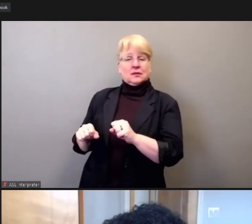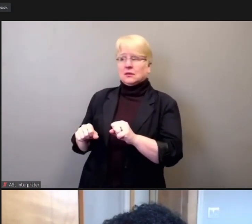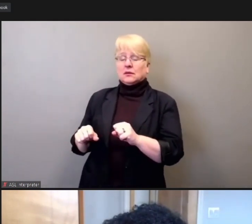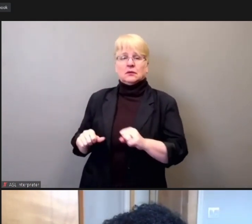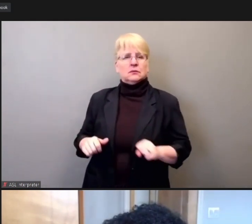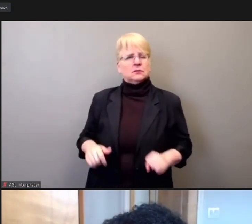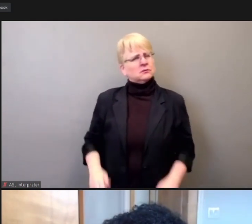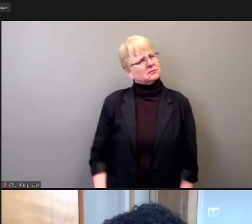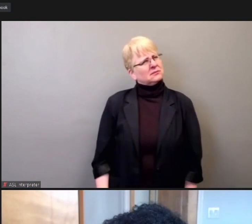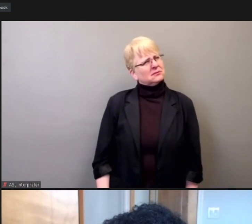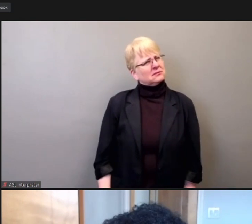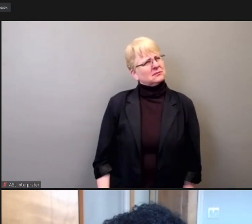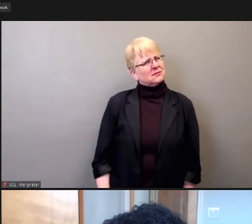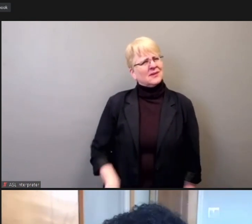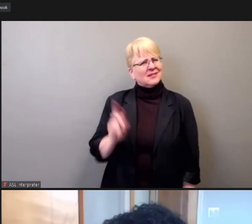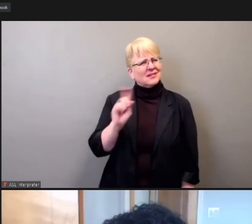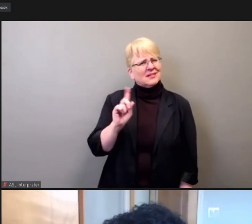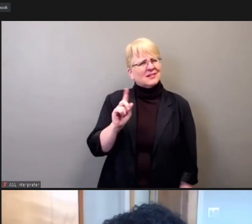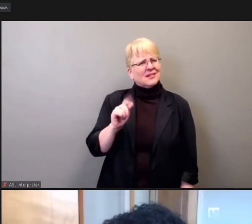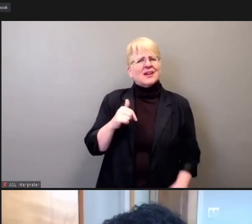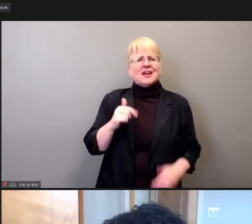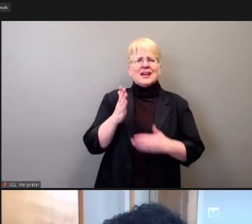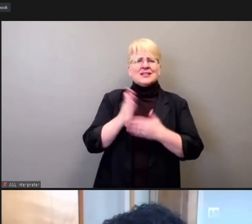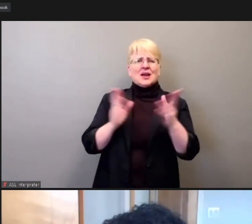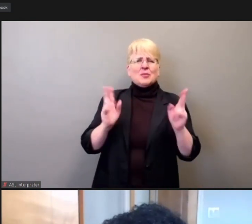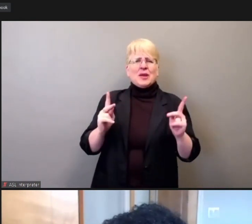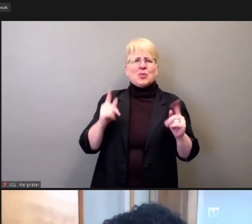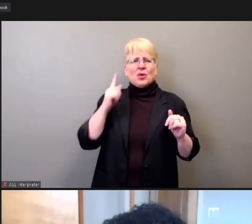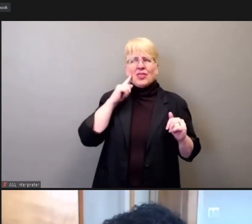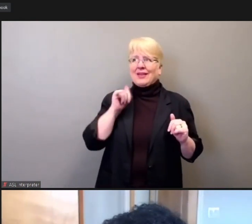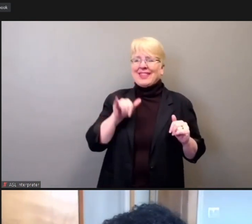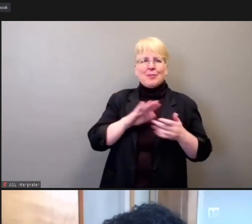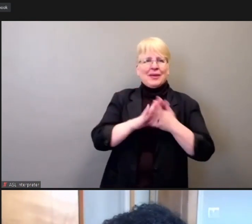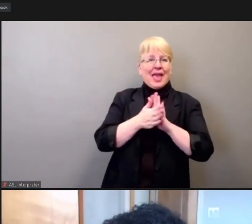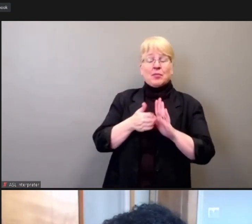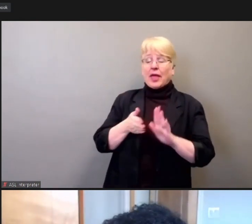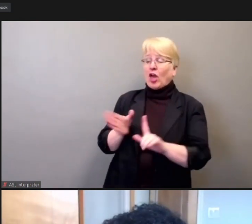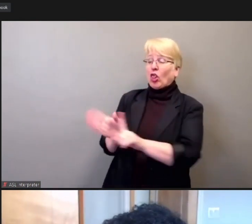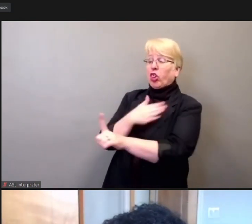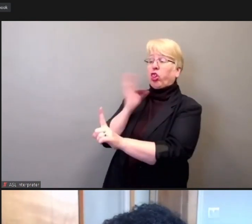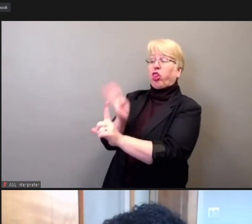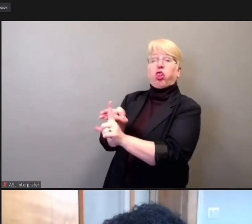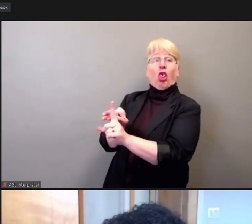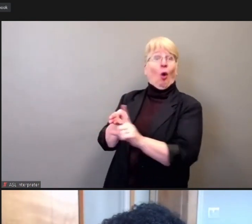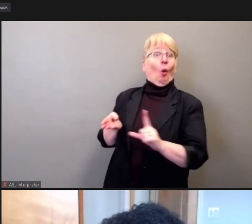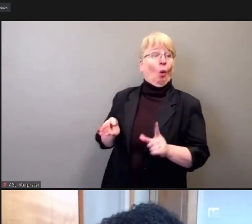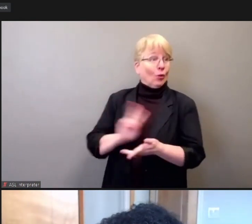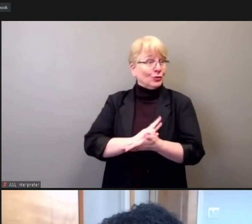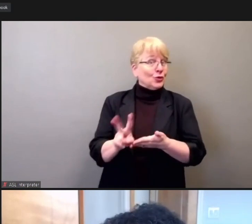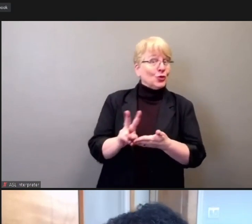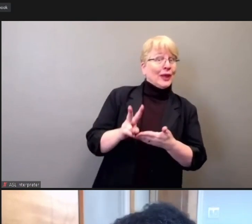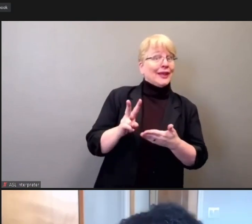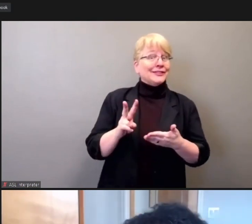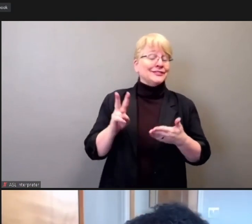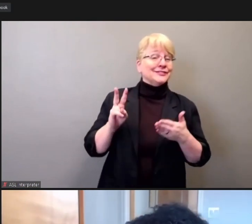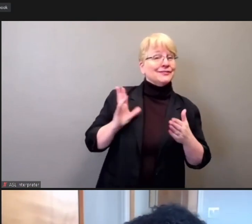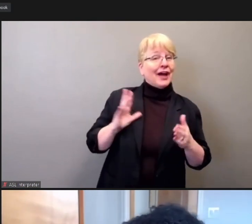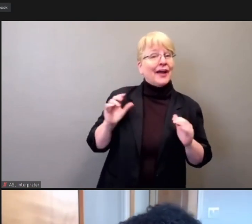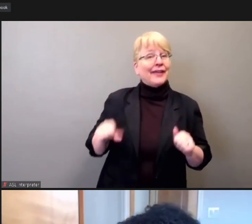erroneously identified that as, kind of a lobbying effort. Absolutely not. Here's the